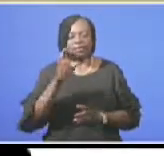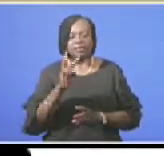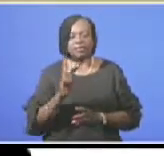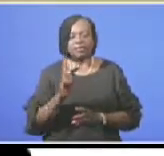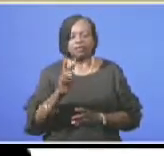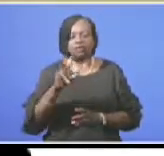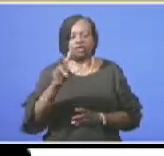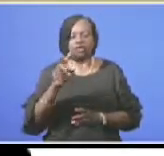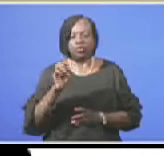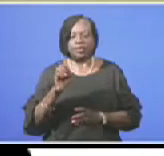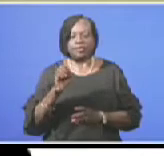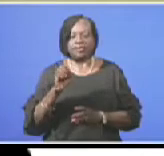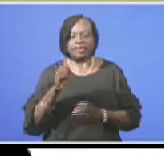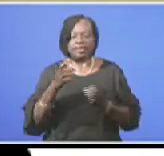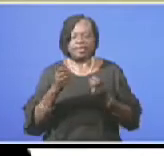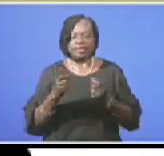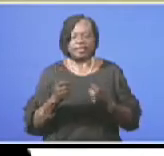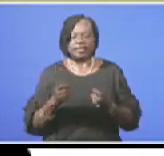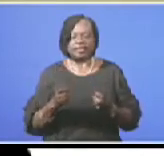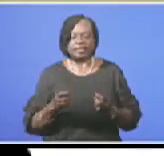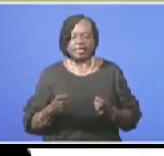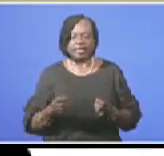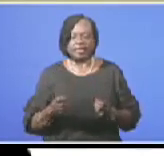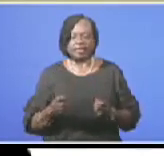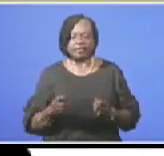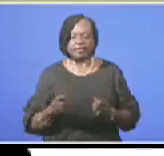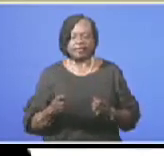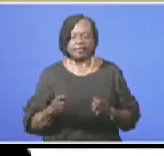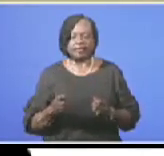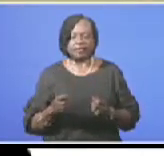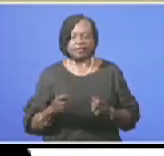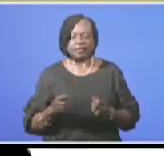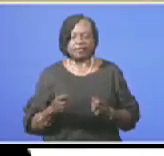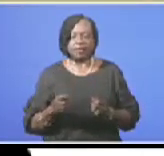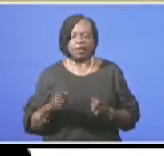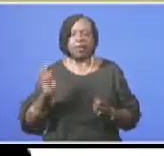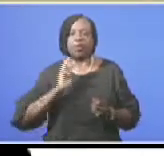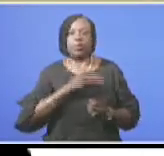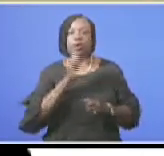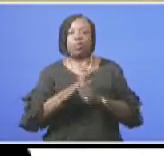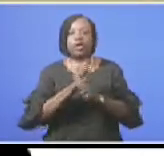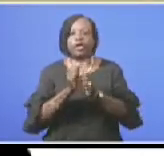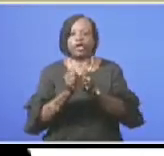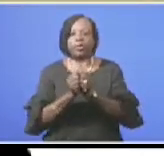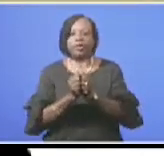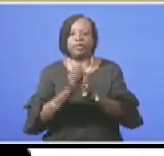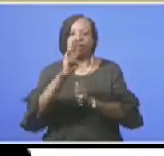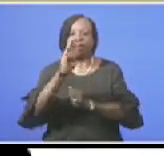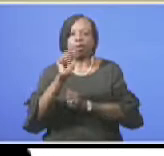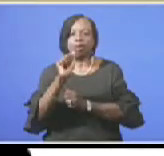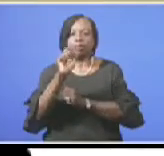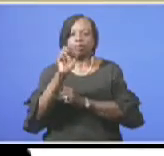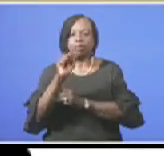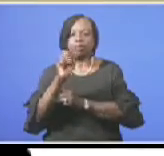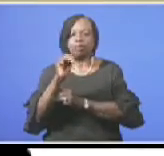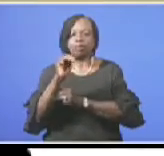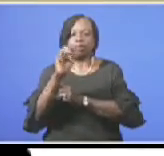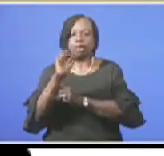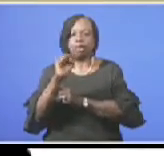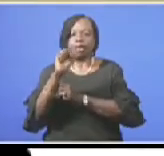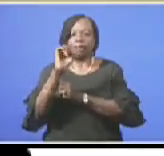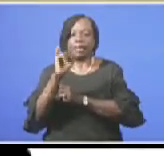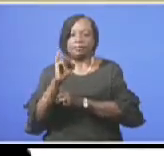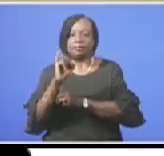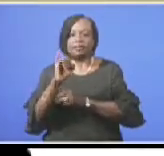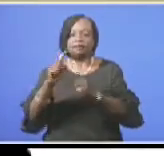seedlings, gloves, spade, water hose, and a cutlass. We are working with Bamsey. The first trays of crops who were